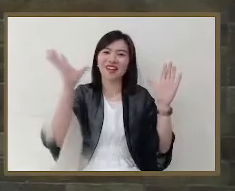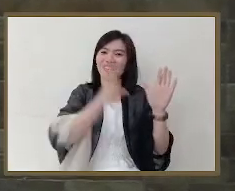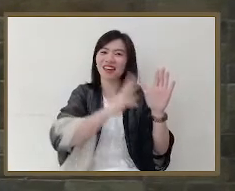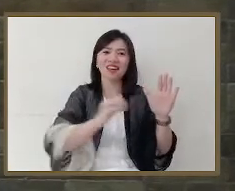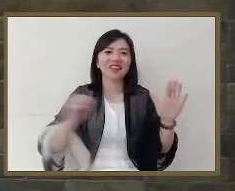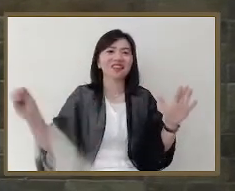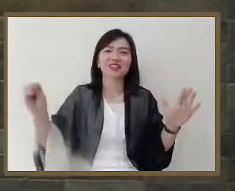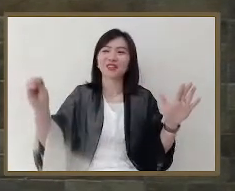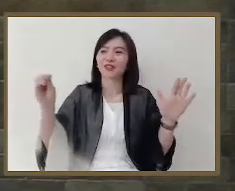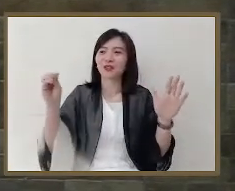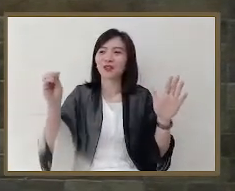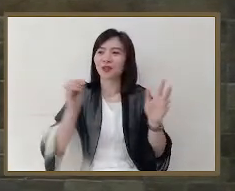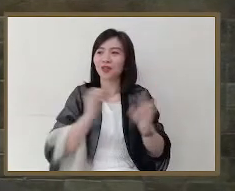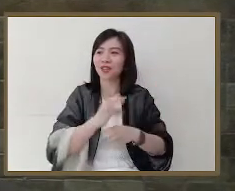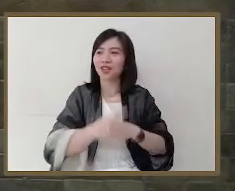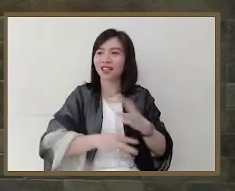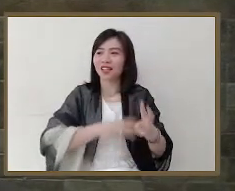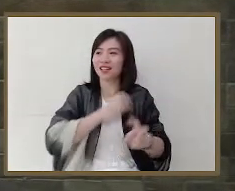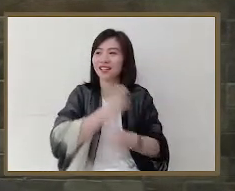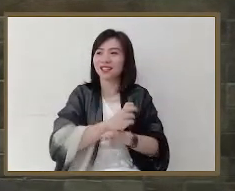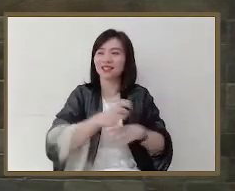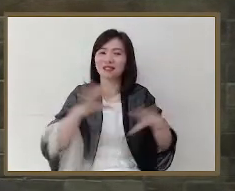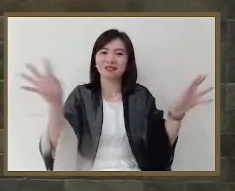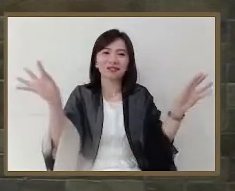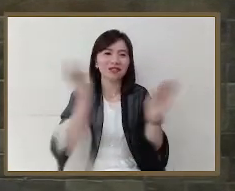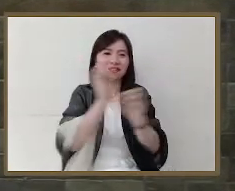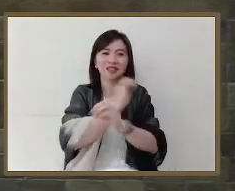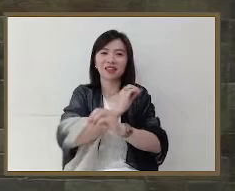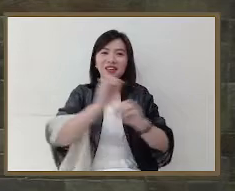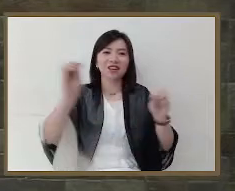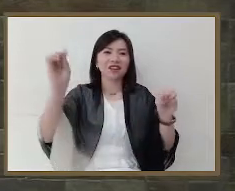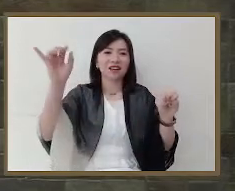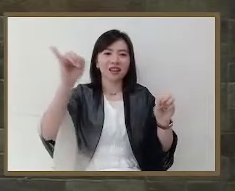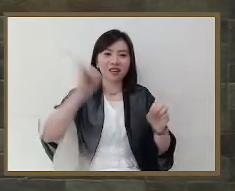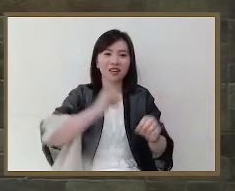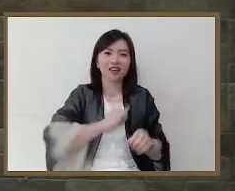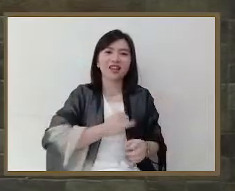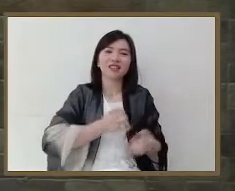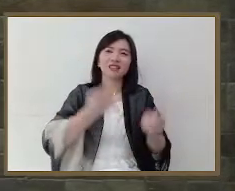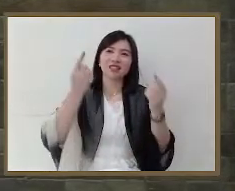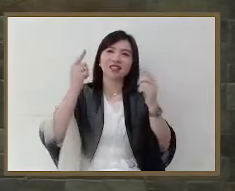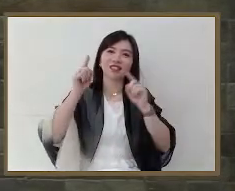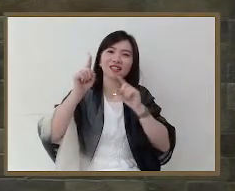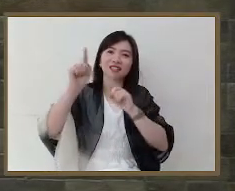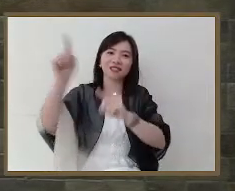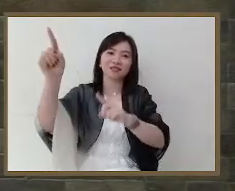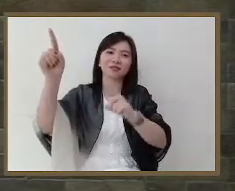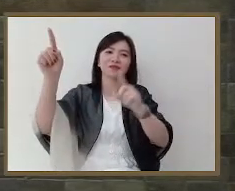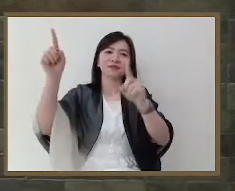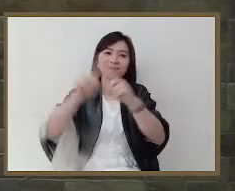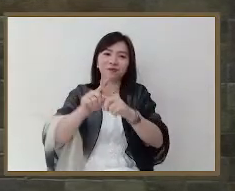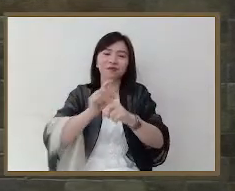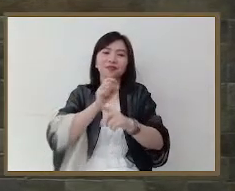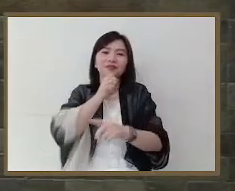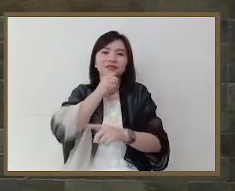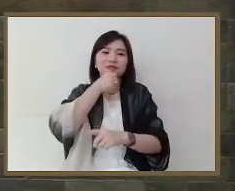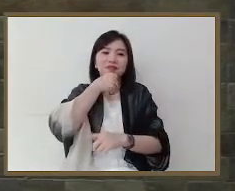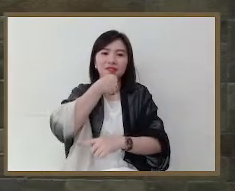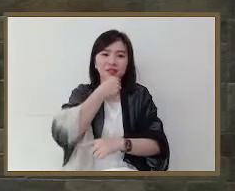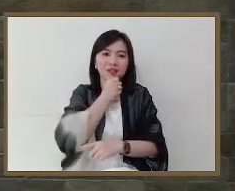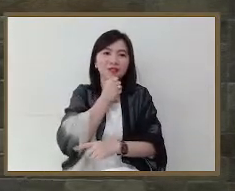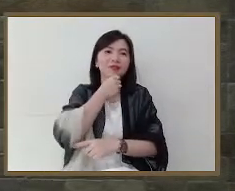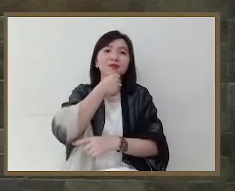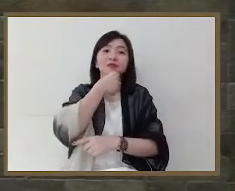surrendered, and earth is no more. I still cling to